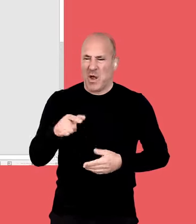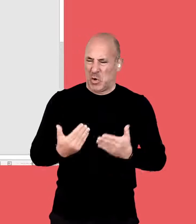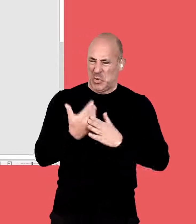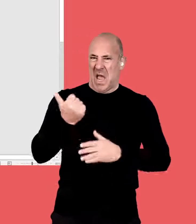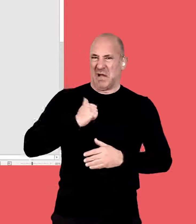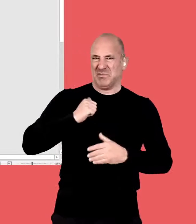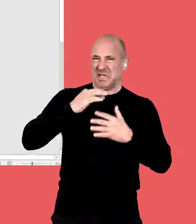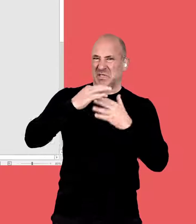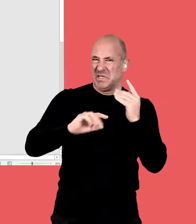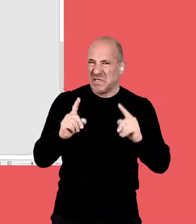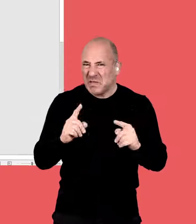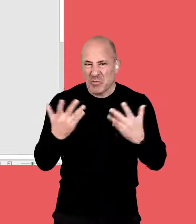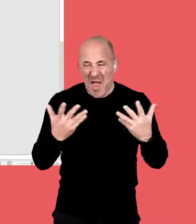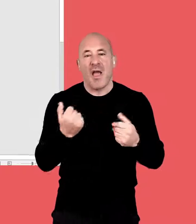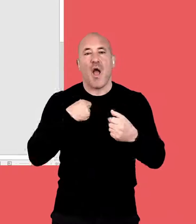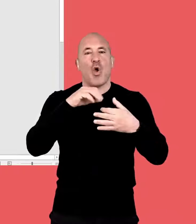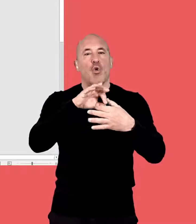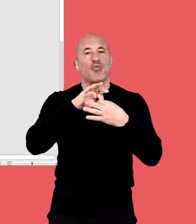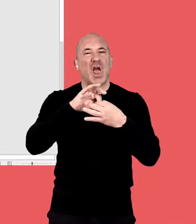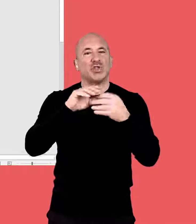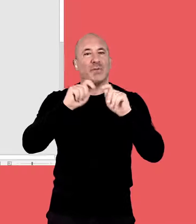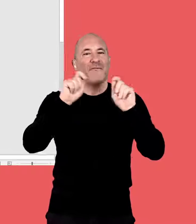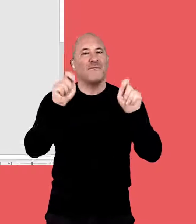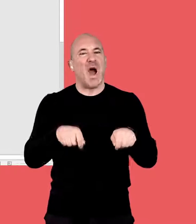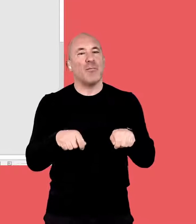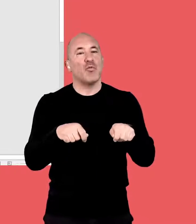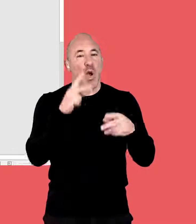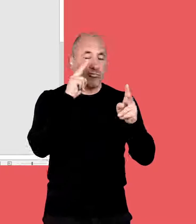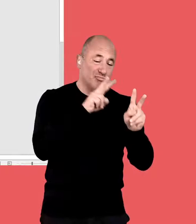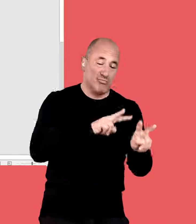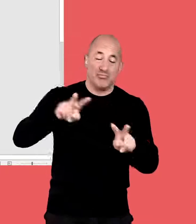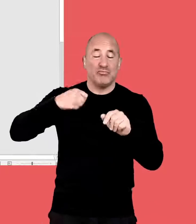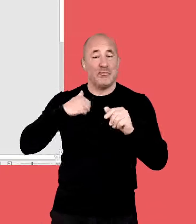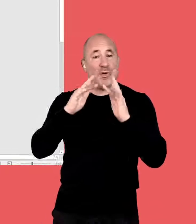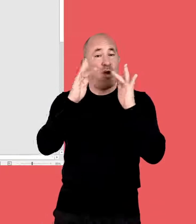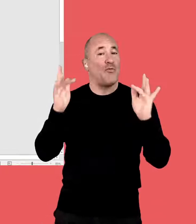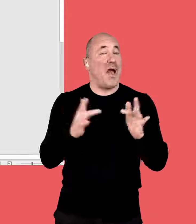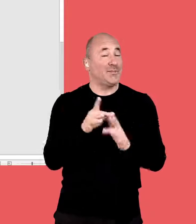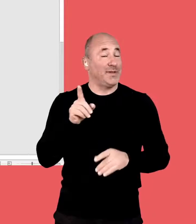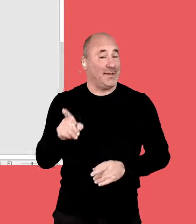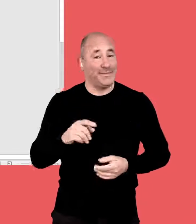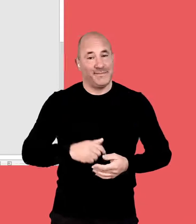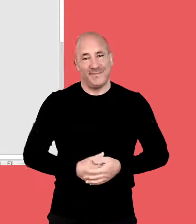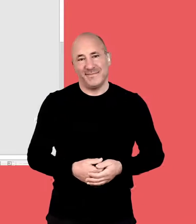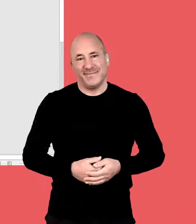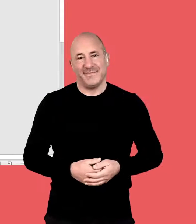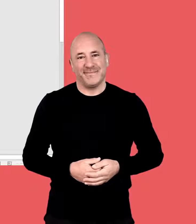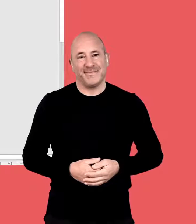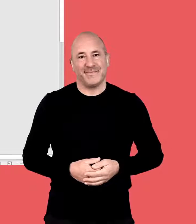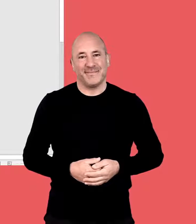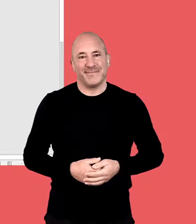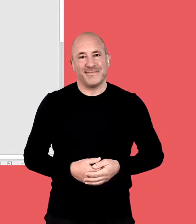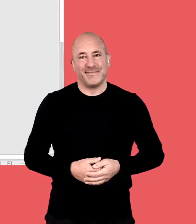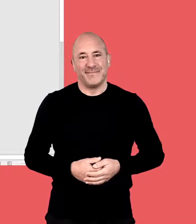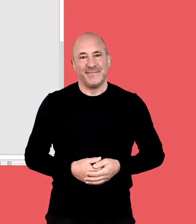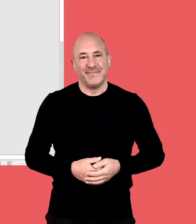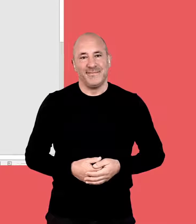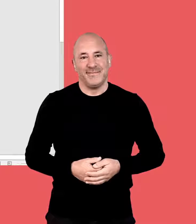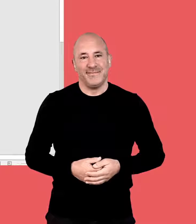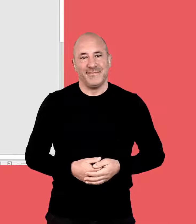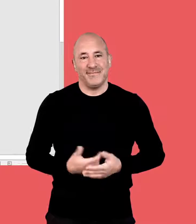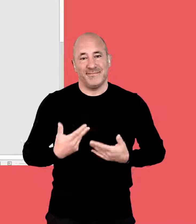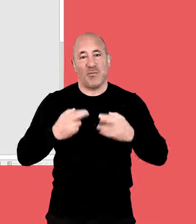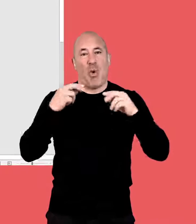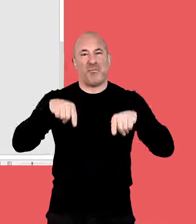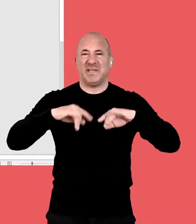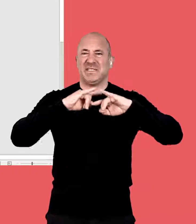these new expectations can be found in our relationship framework available on our website. We